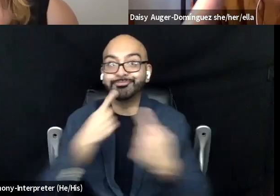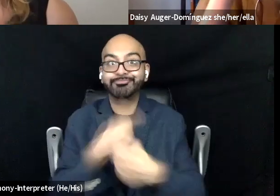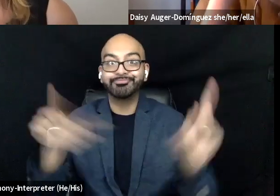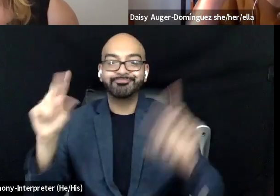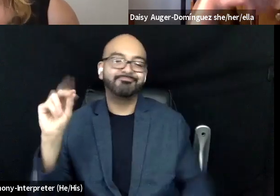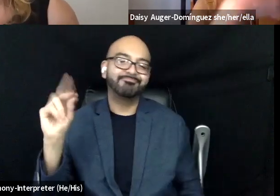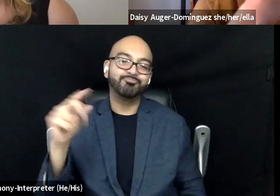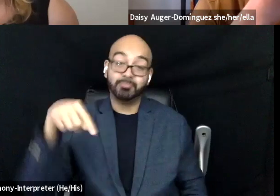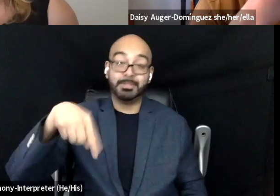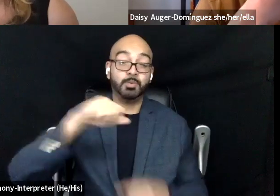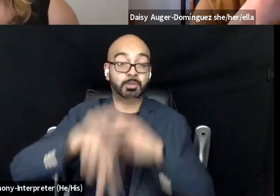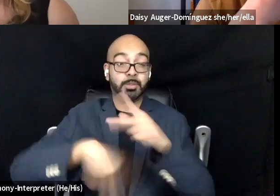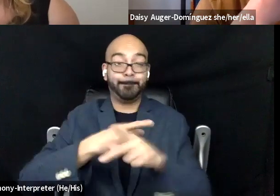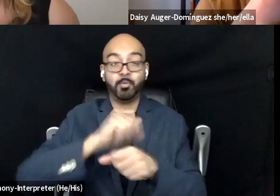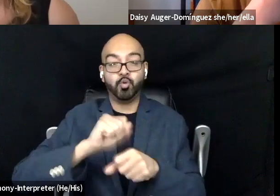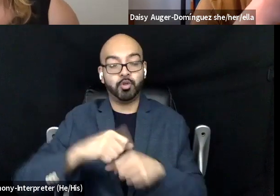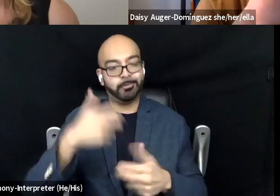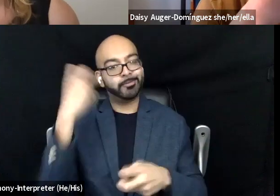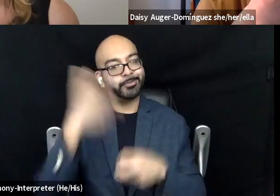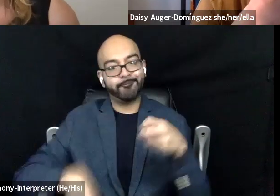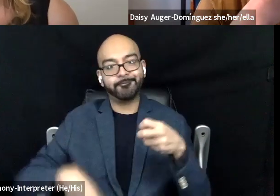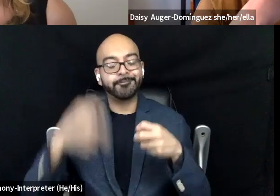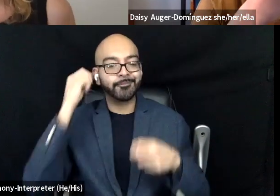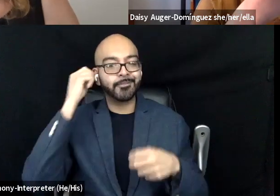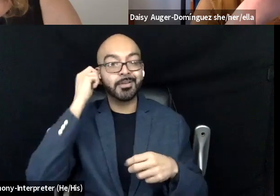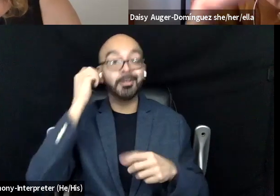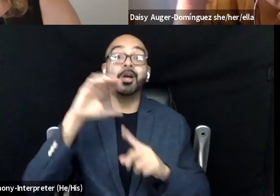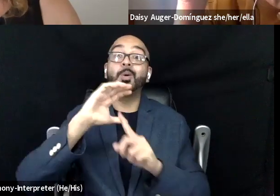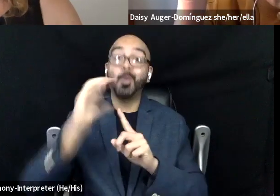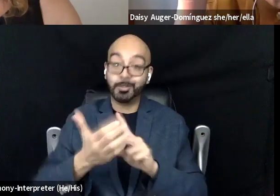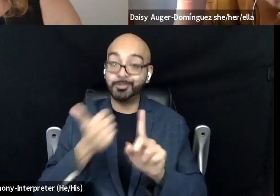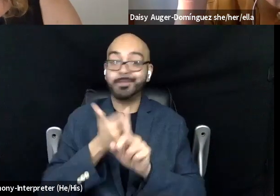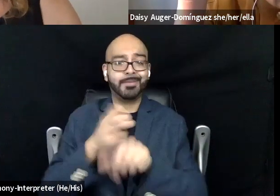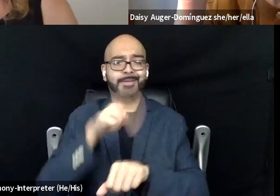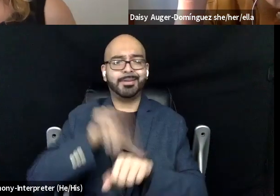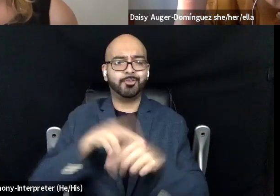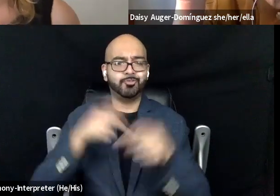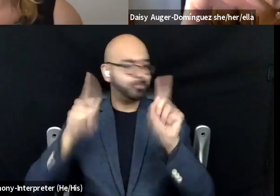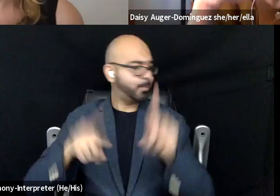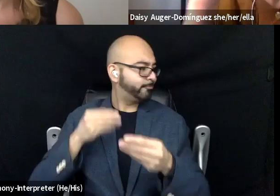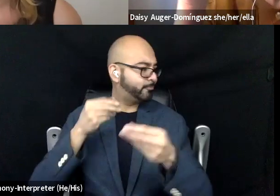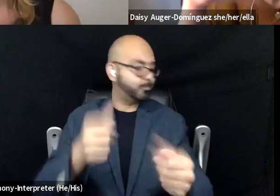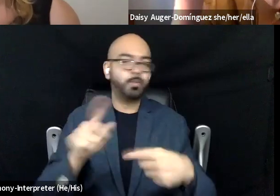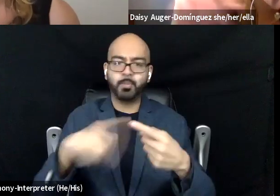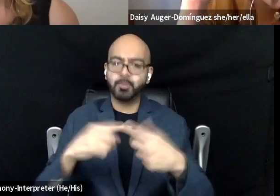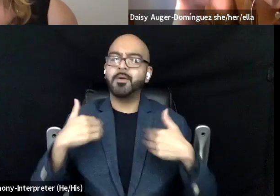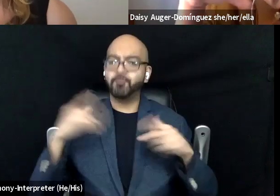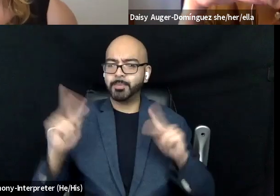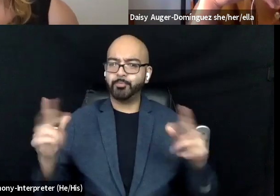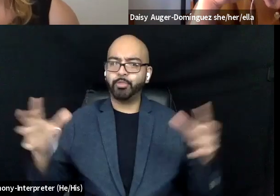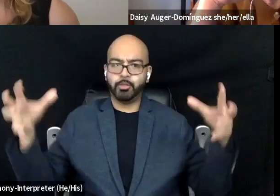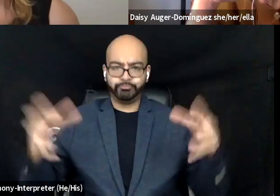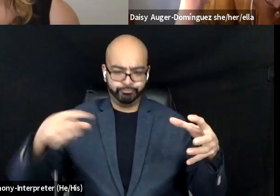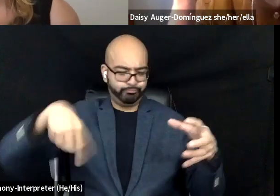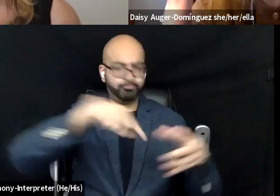do. And culture is what naturally happens whenever you bring a group of human beings together and have them work or live together